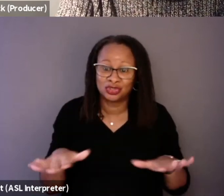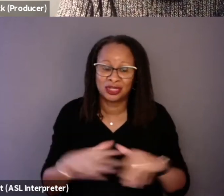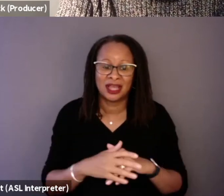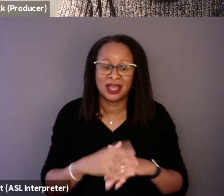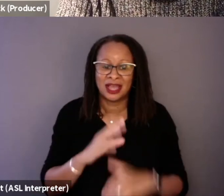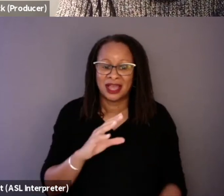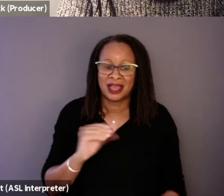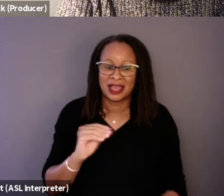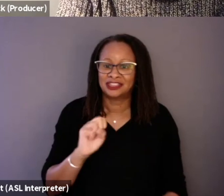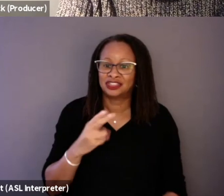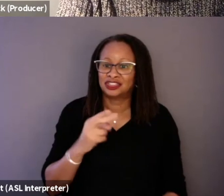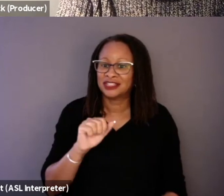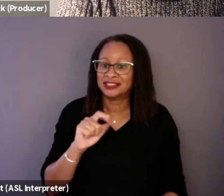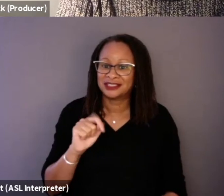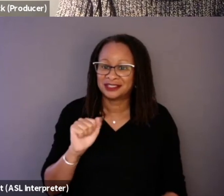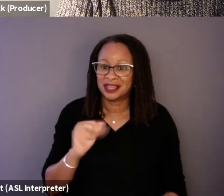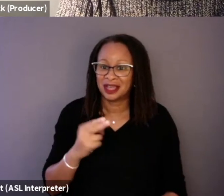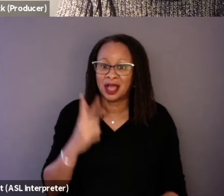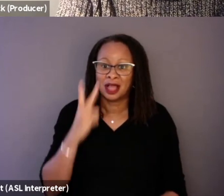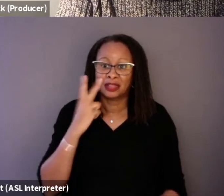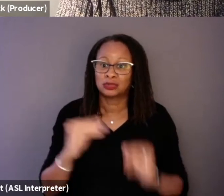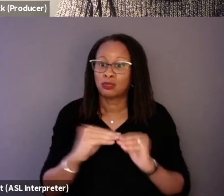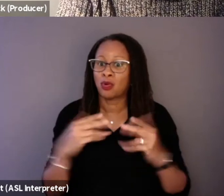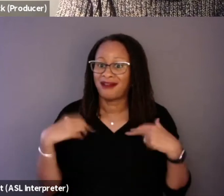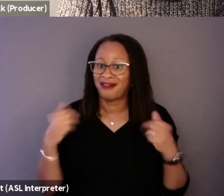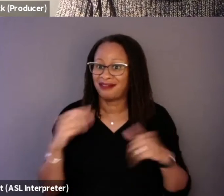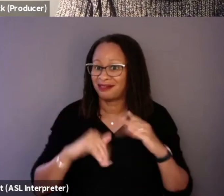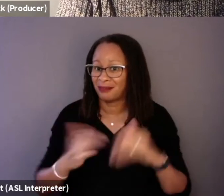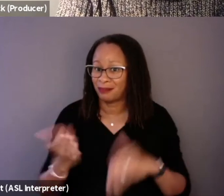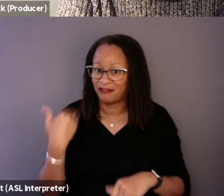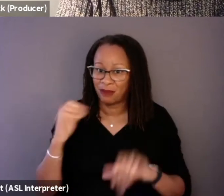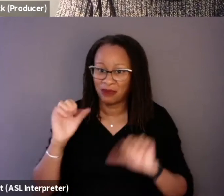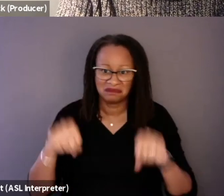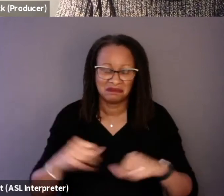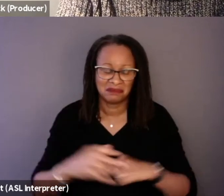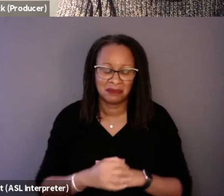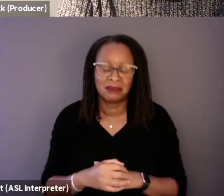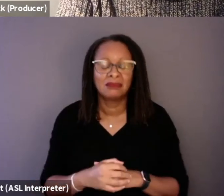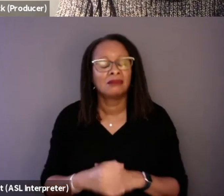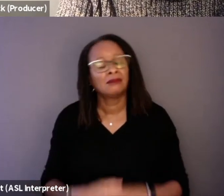even healthier than ever. But